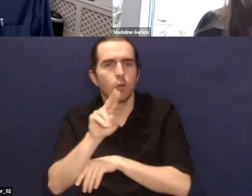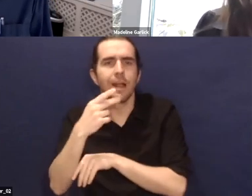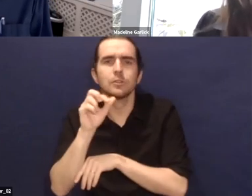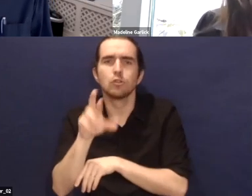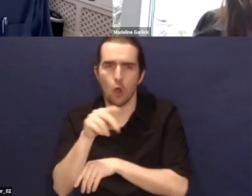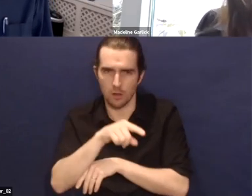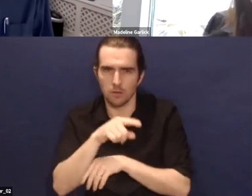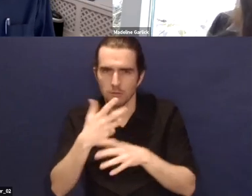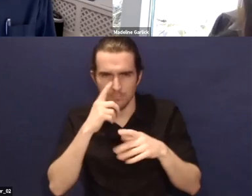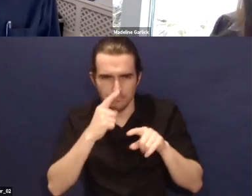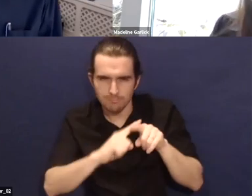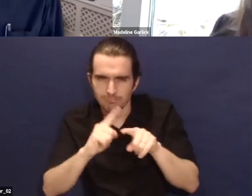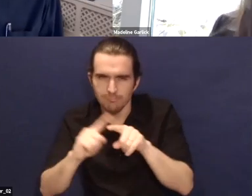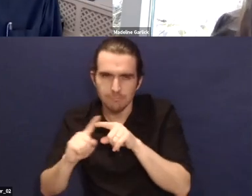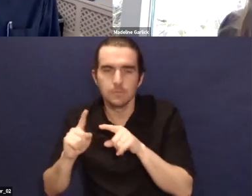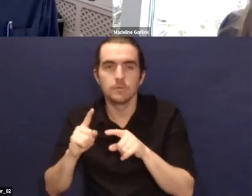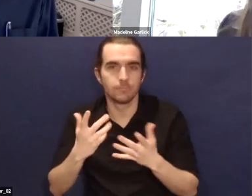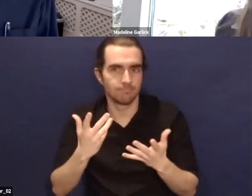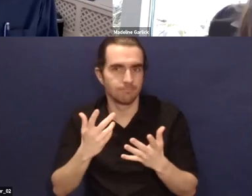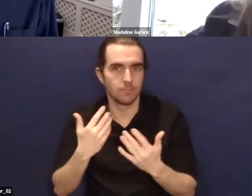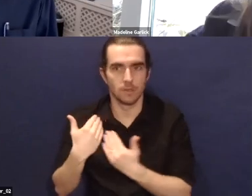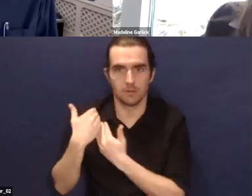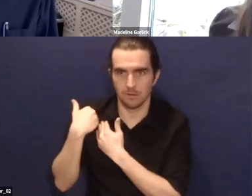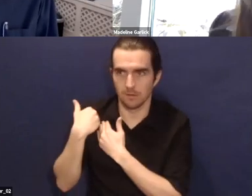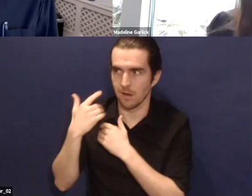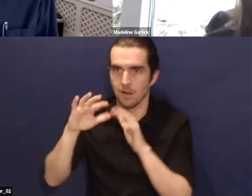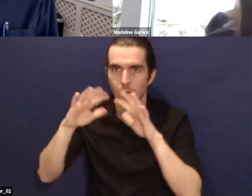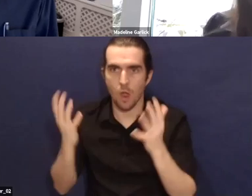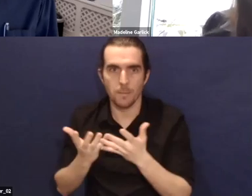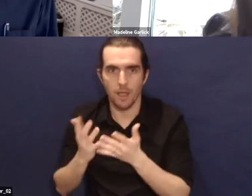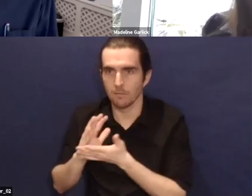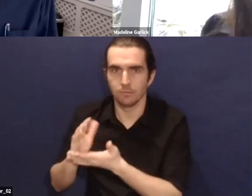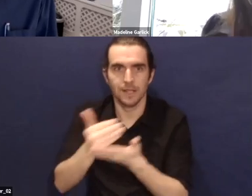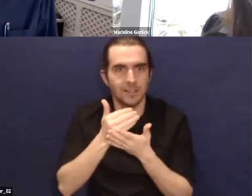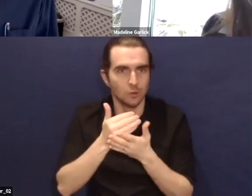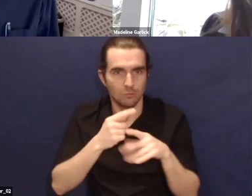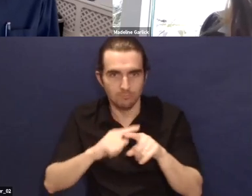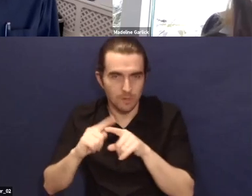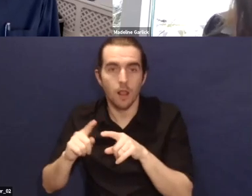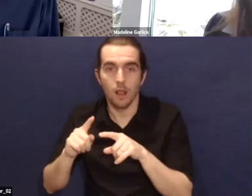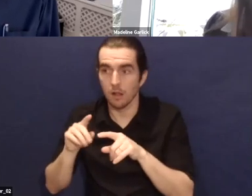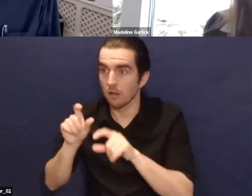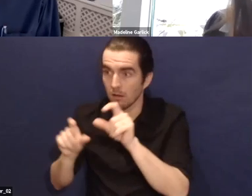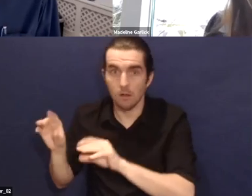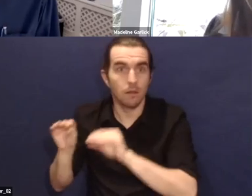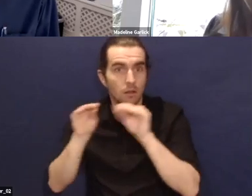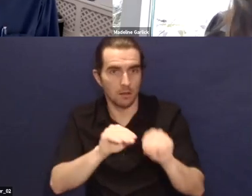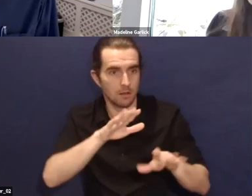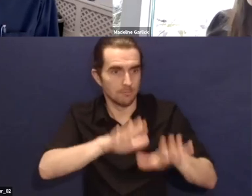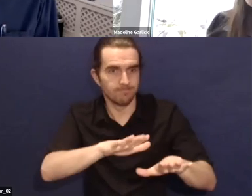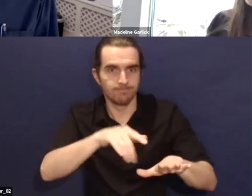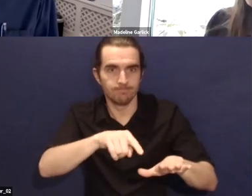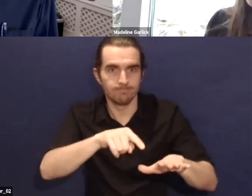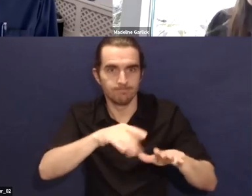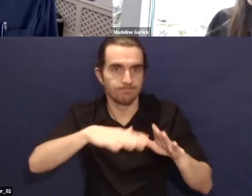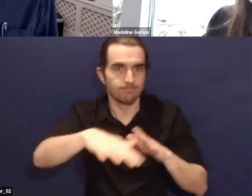and camp management. But there are other actors who step in on other aspects around that, be that water and sanitation, be